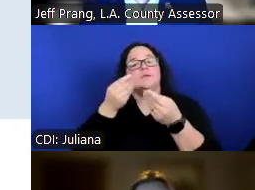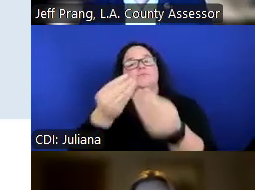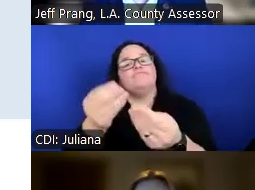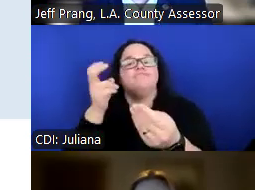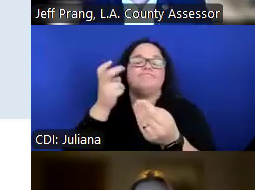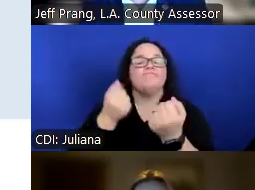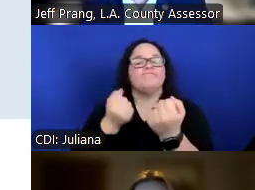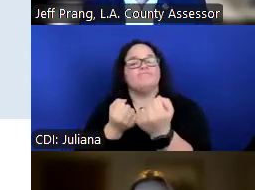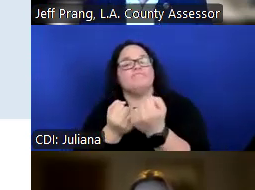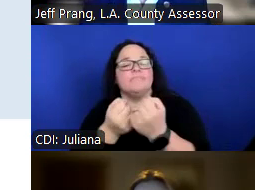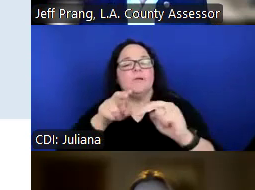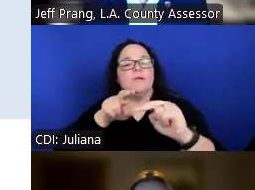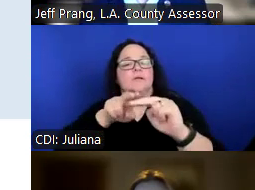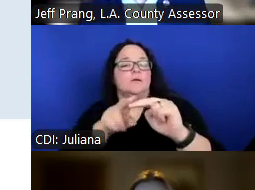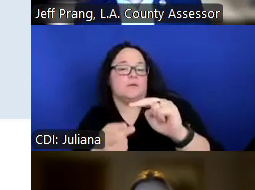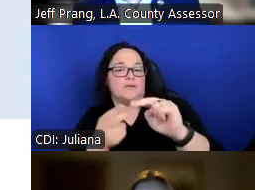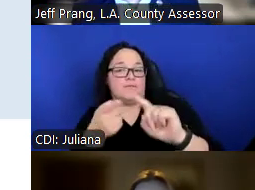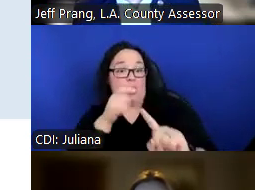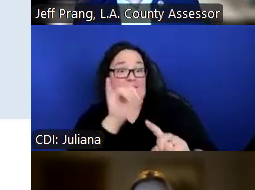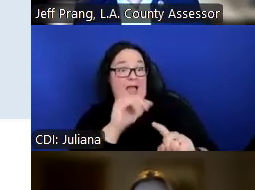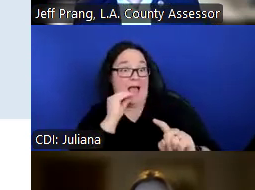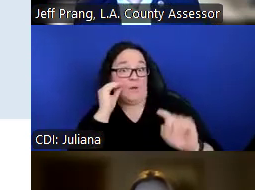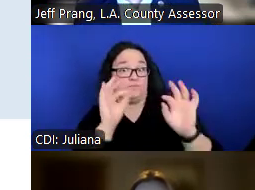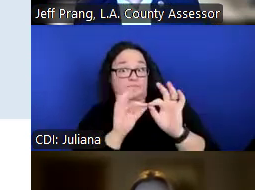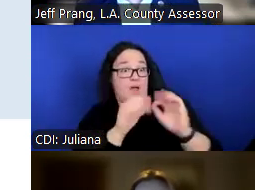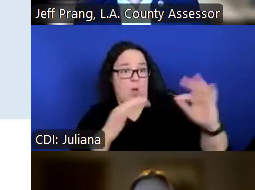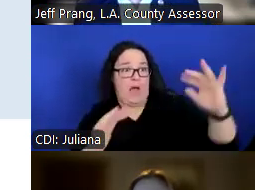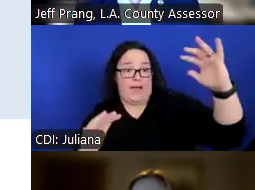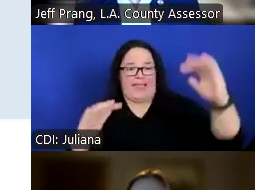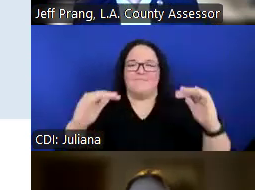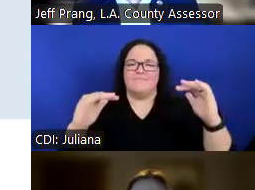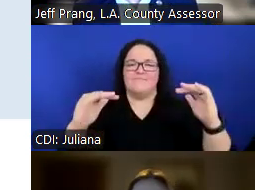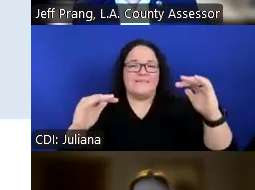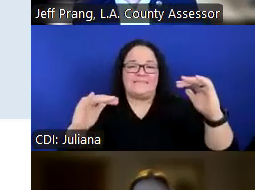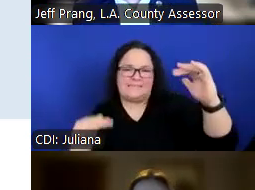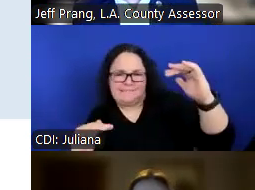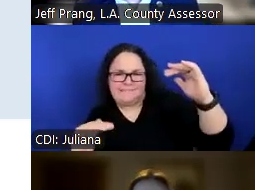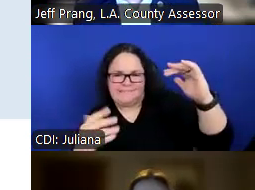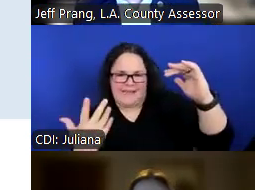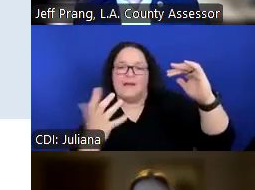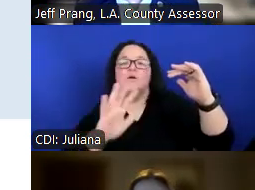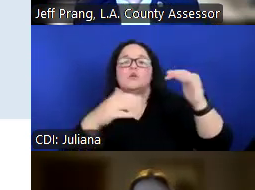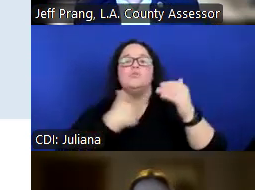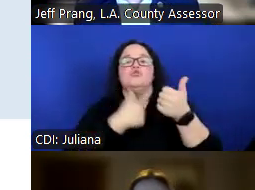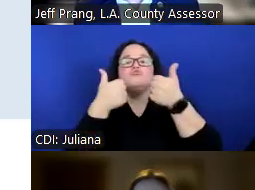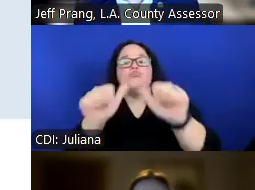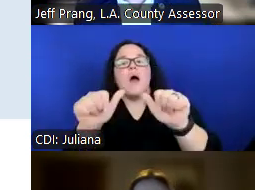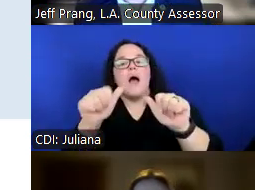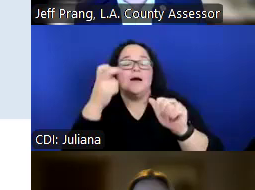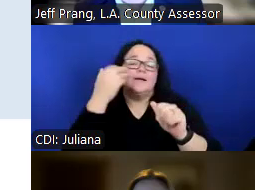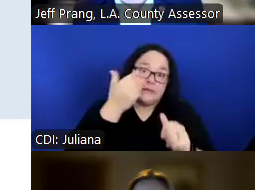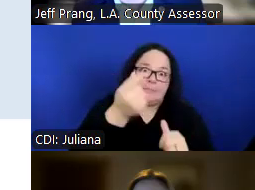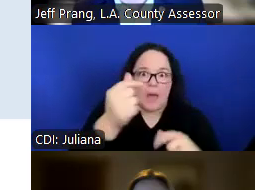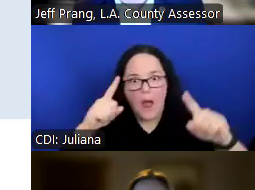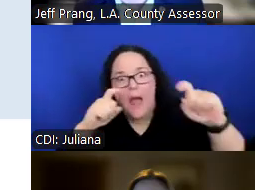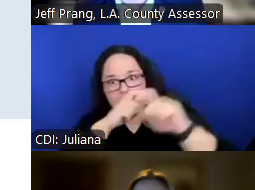assessed value. That's a little bit complicated. Let me explain that. When you purchase your property, your purchase price, which is